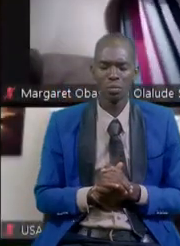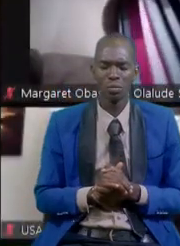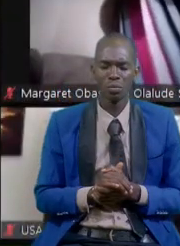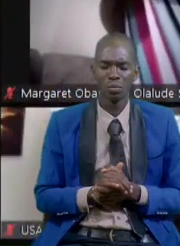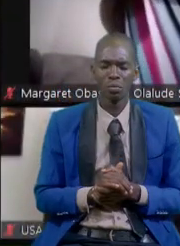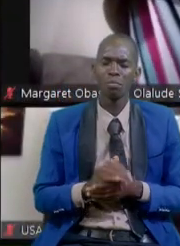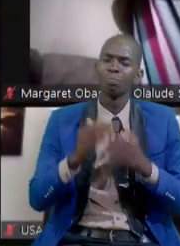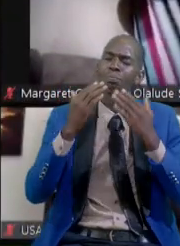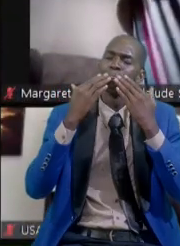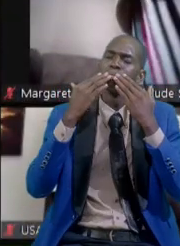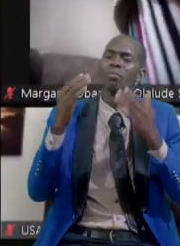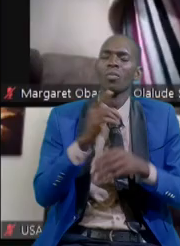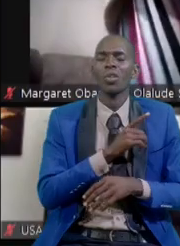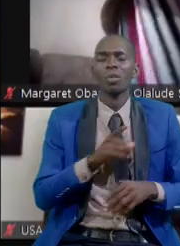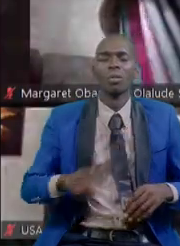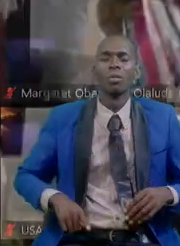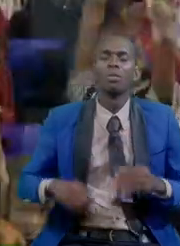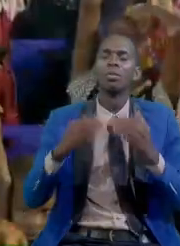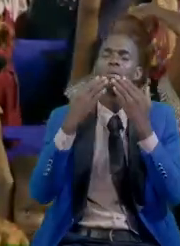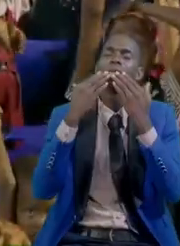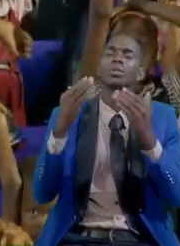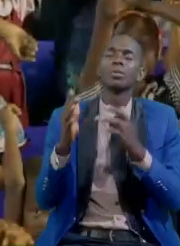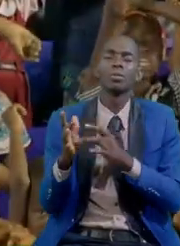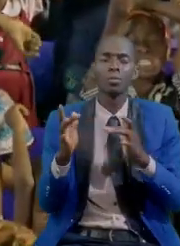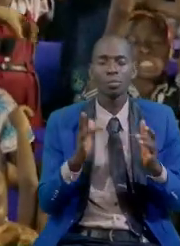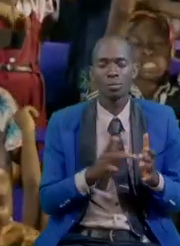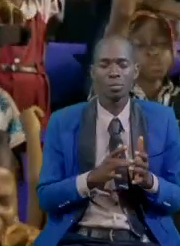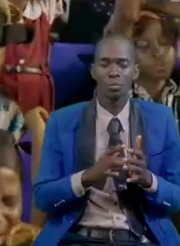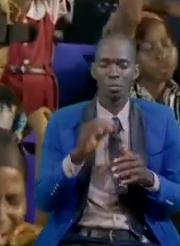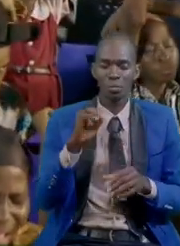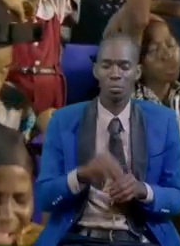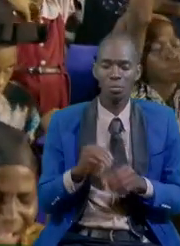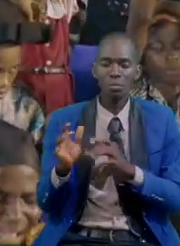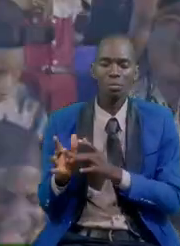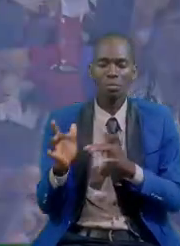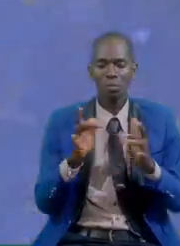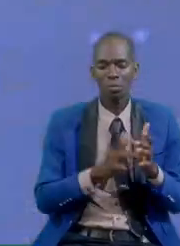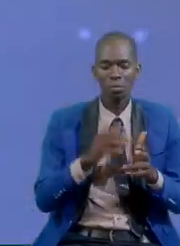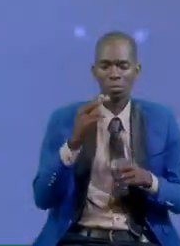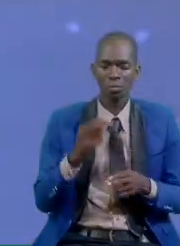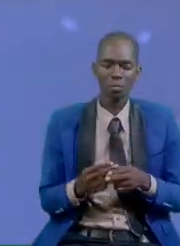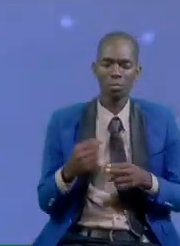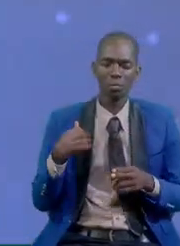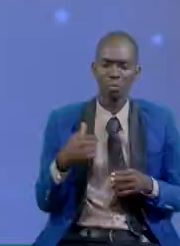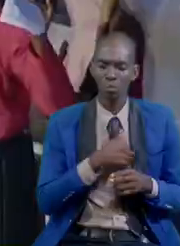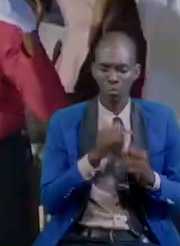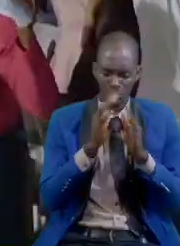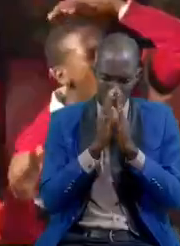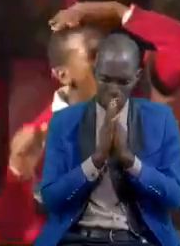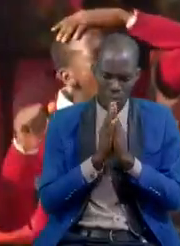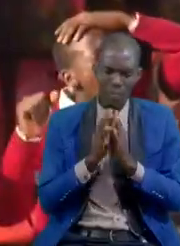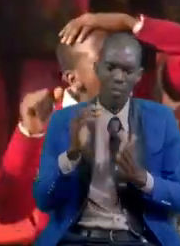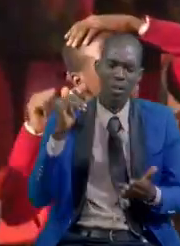Thank you, Lord. Thank you, Lord. In Jesus' name we